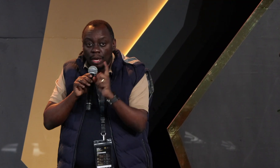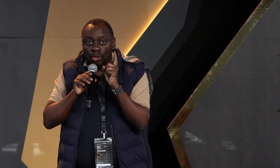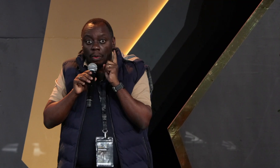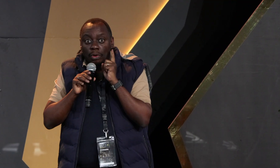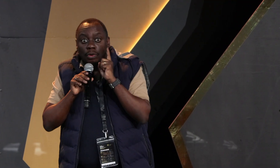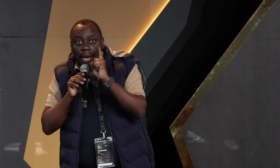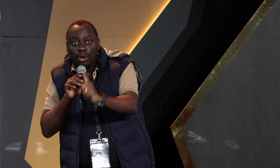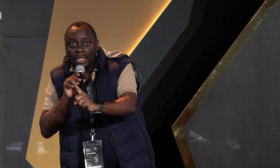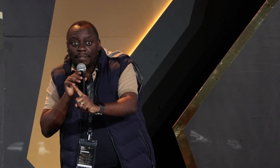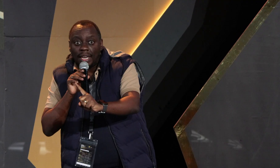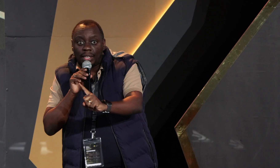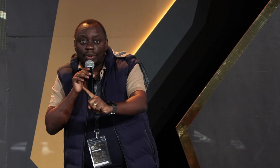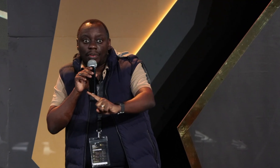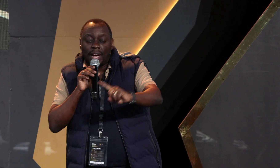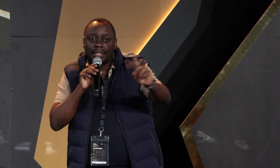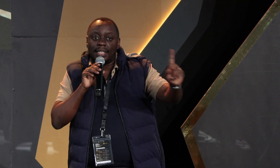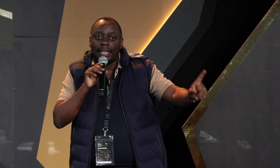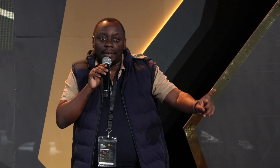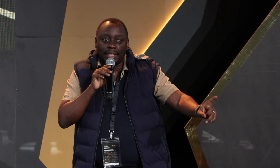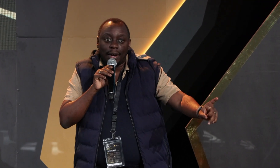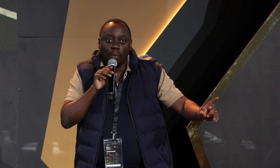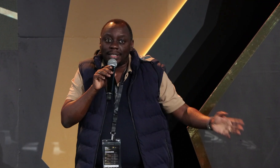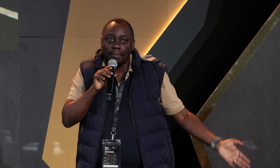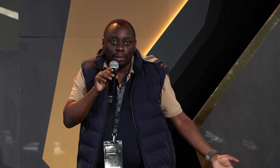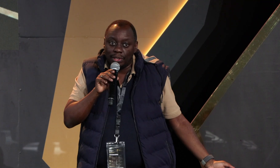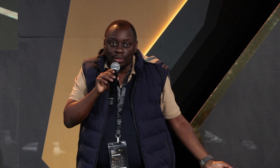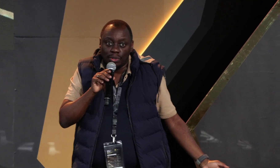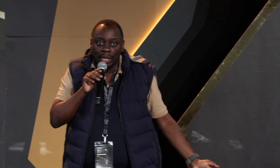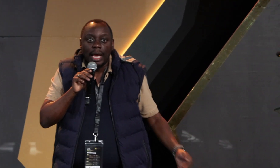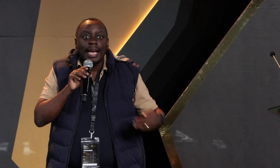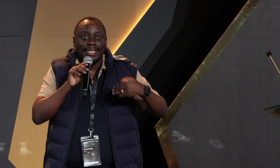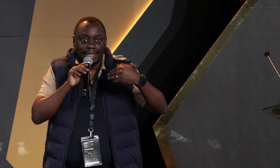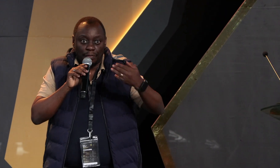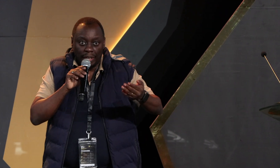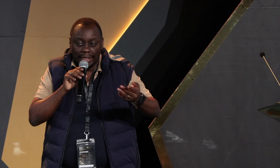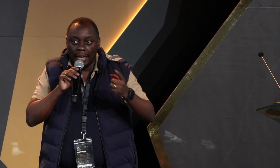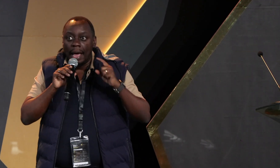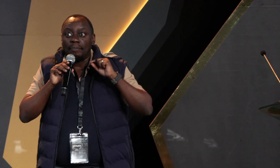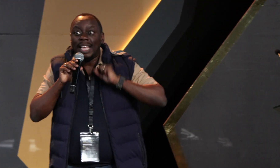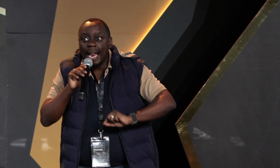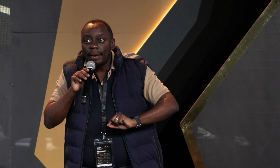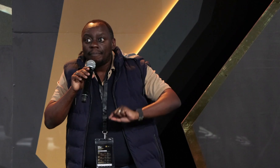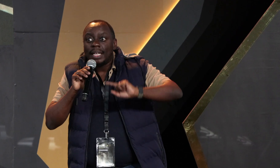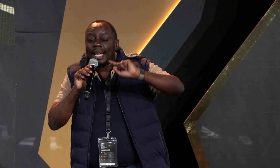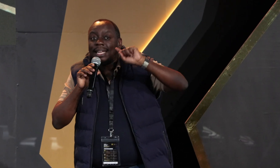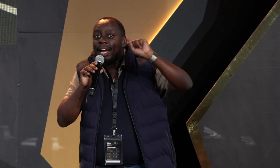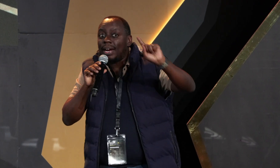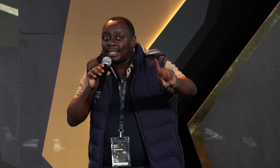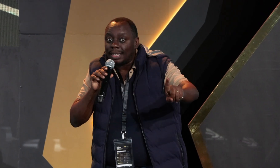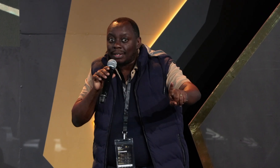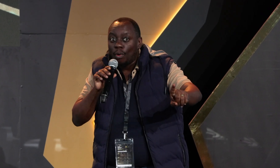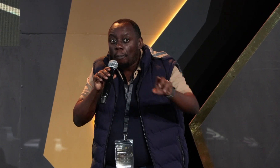cut. So you may not have the luxury of asking the director, what tempo did you use? Just feel it. Then, there